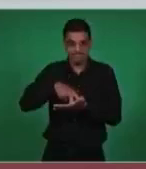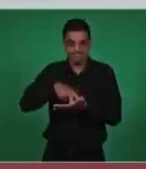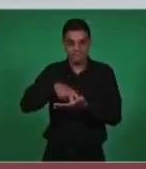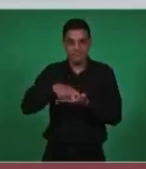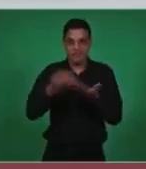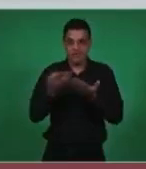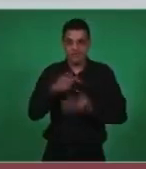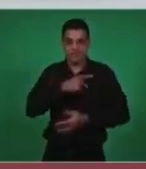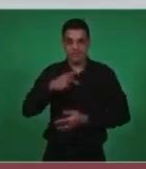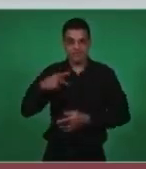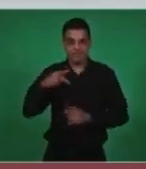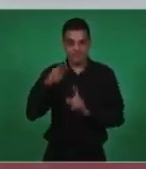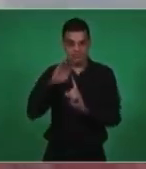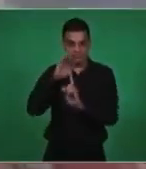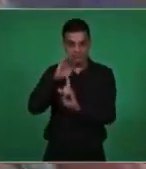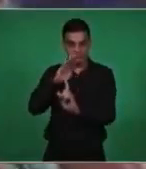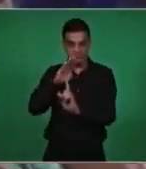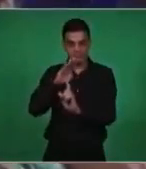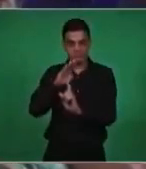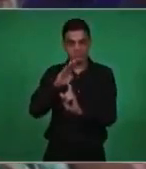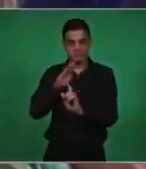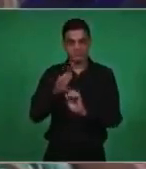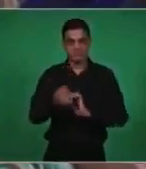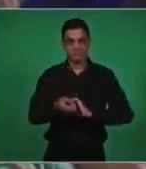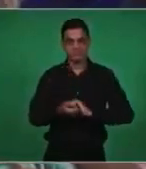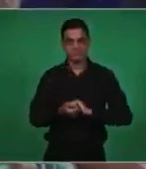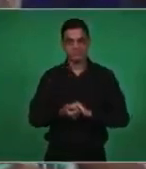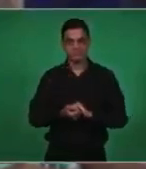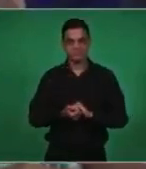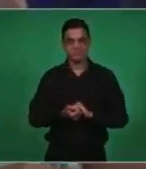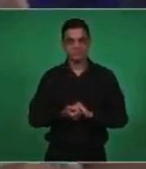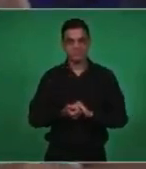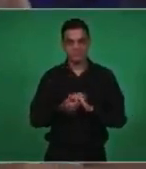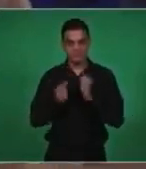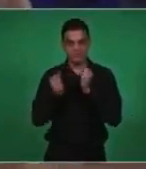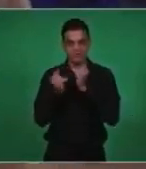down, and the pastors with the laying of the hands.